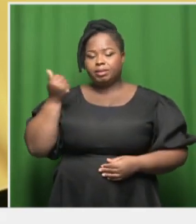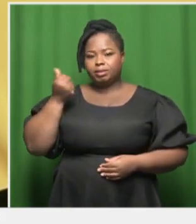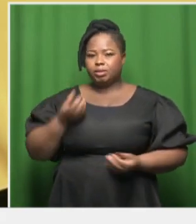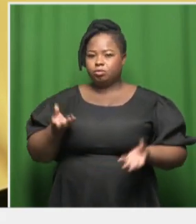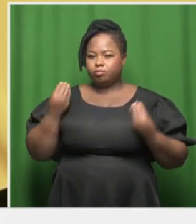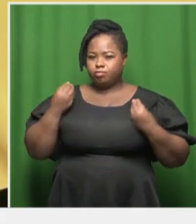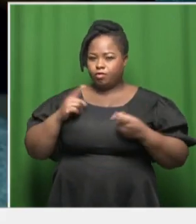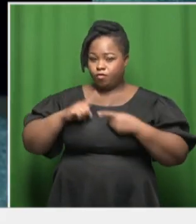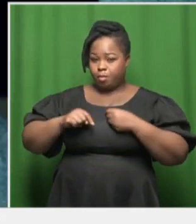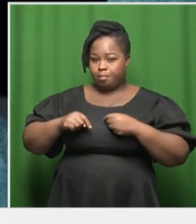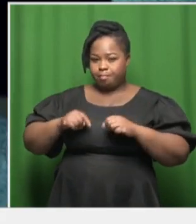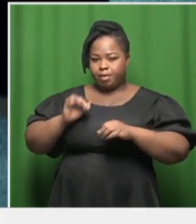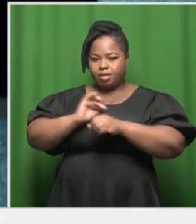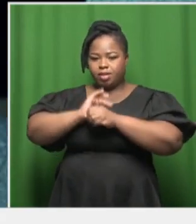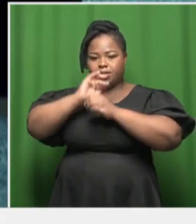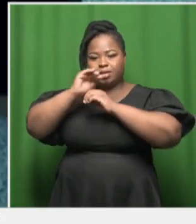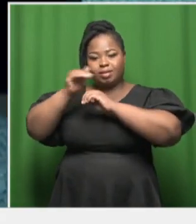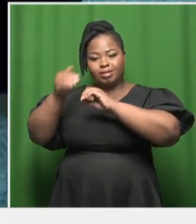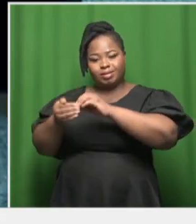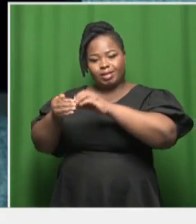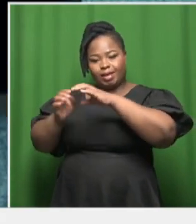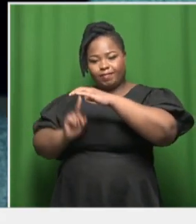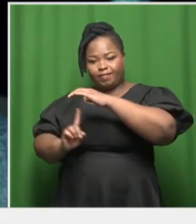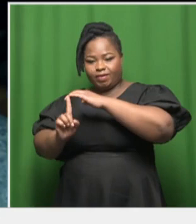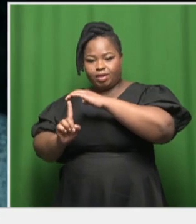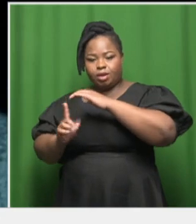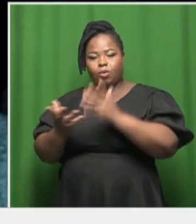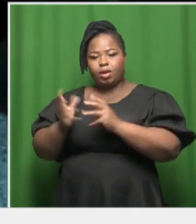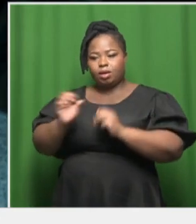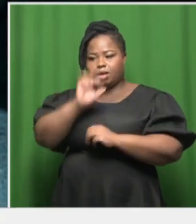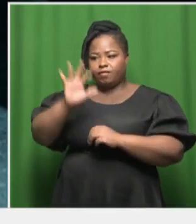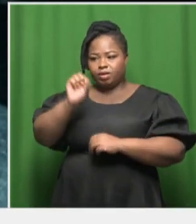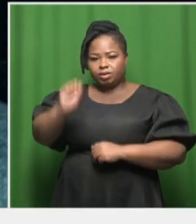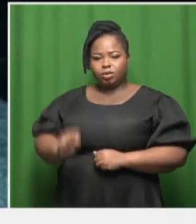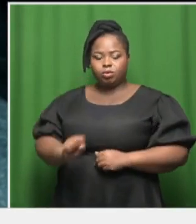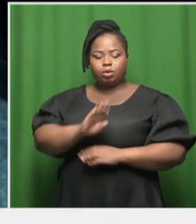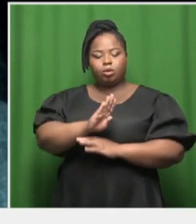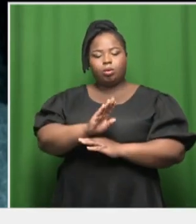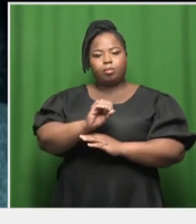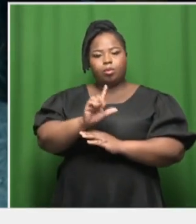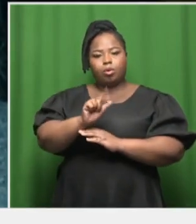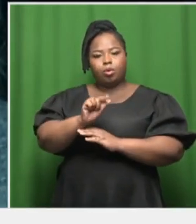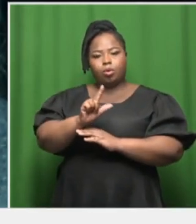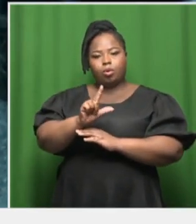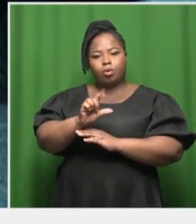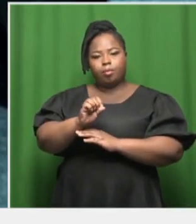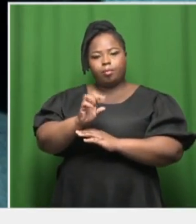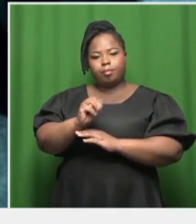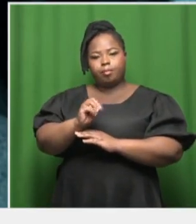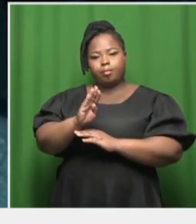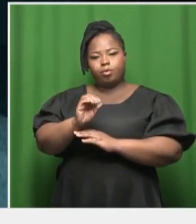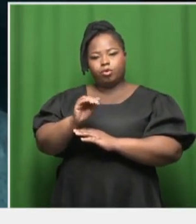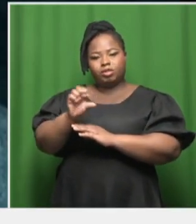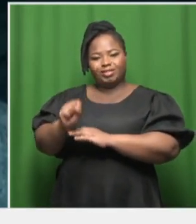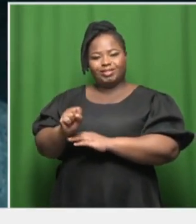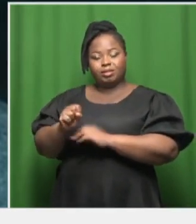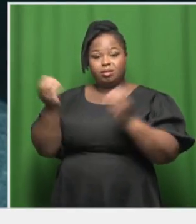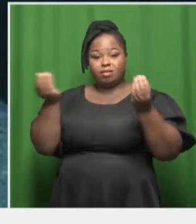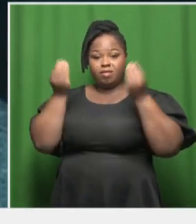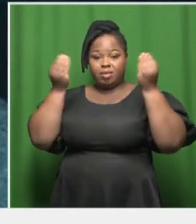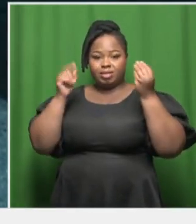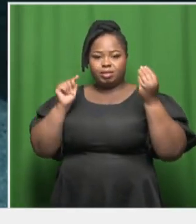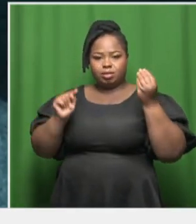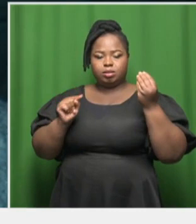sites and also from cave sites in southern Africa. Blombos Cave especially is a well-known site